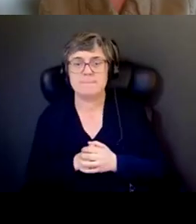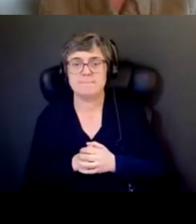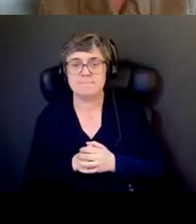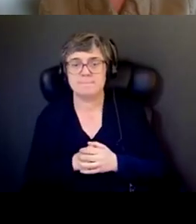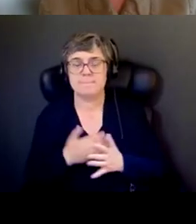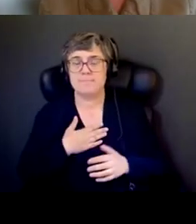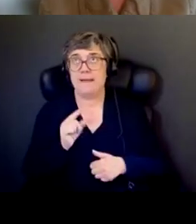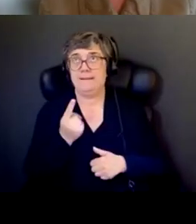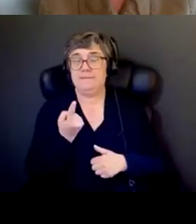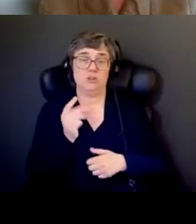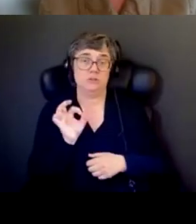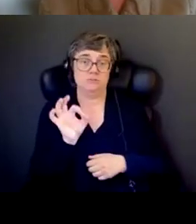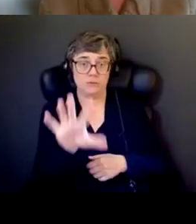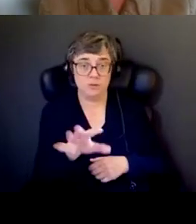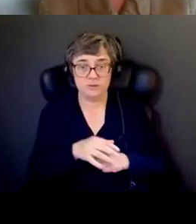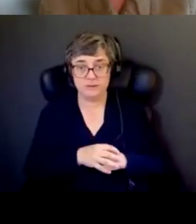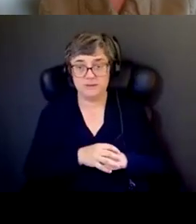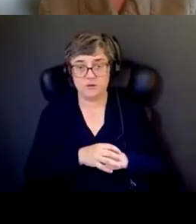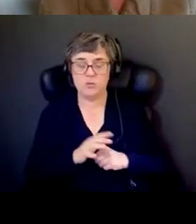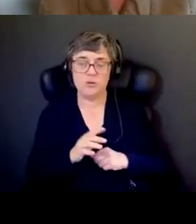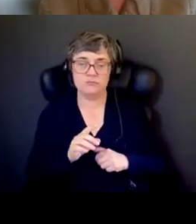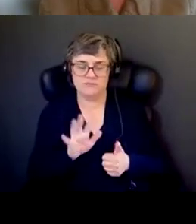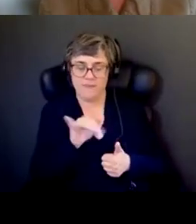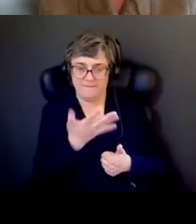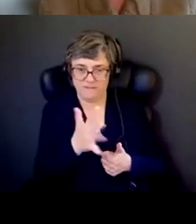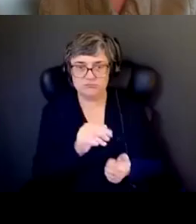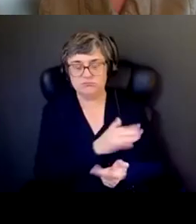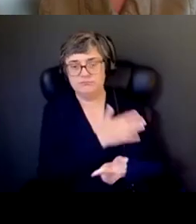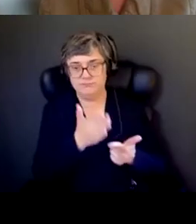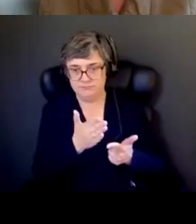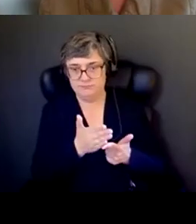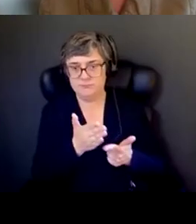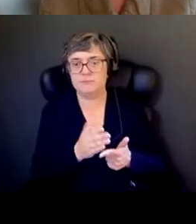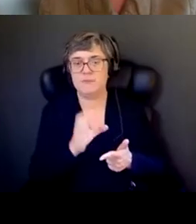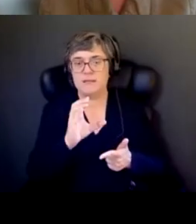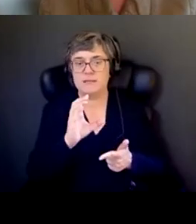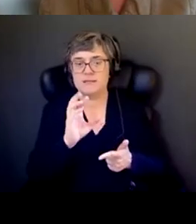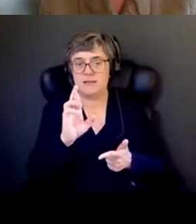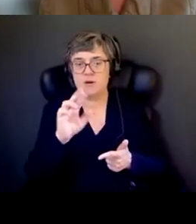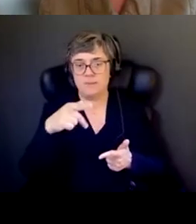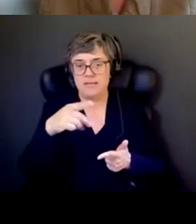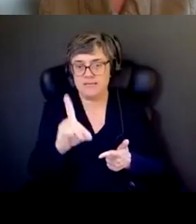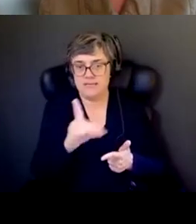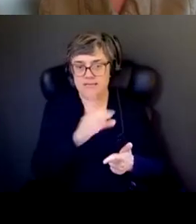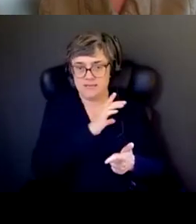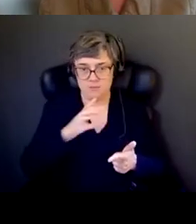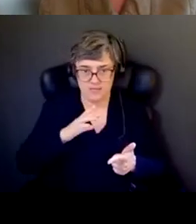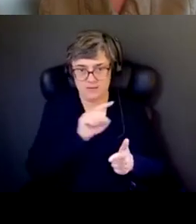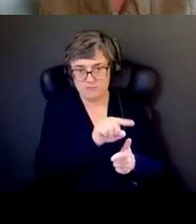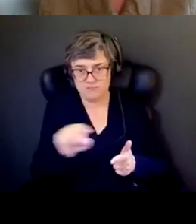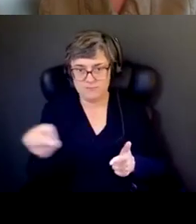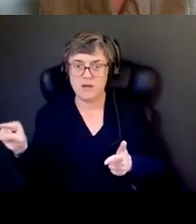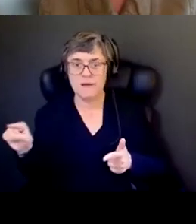is essentially a decision or a judgment in international law that's non-binding, but what we should